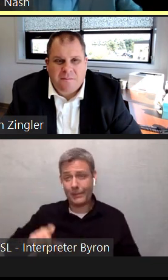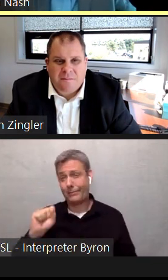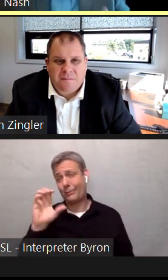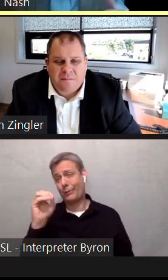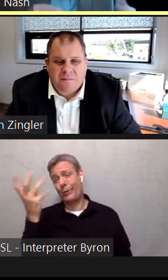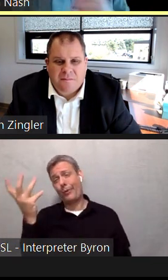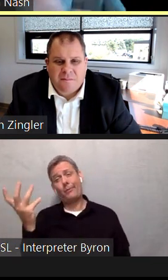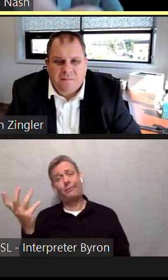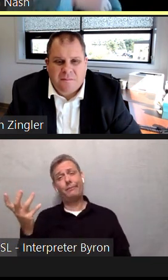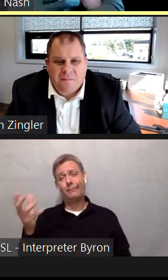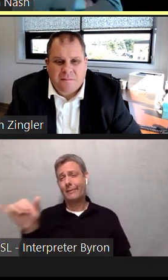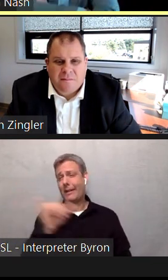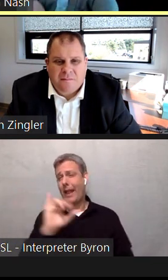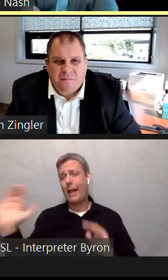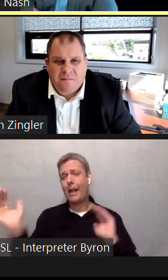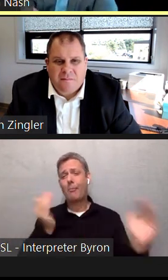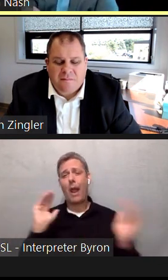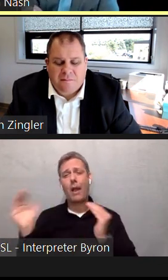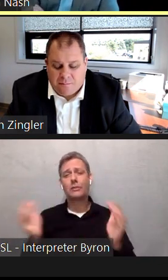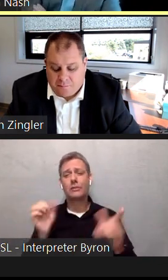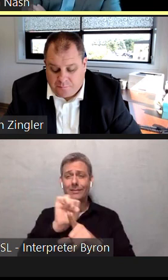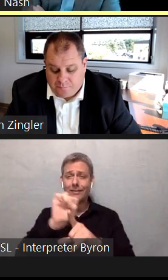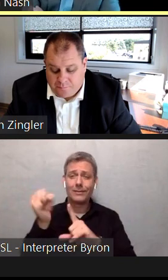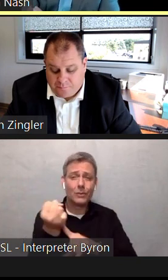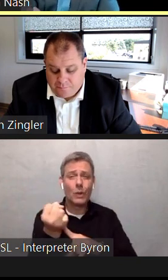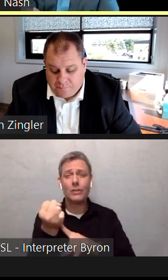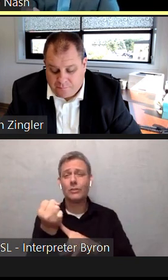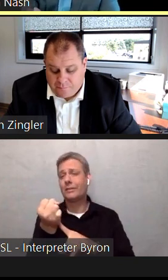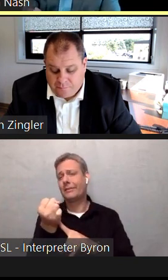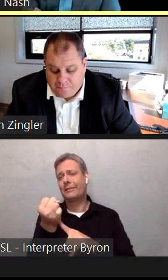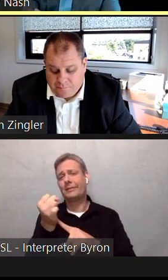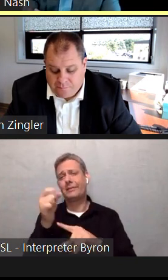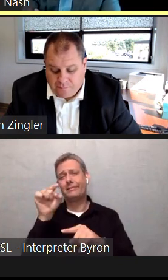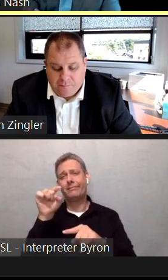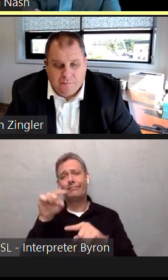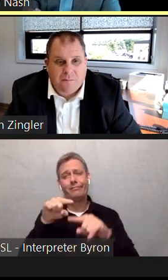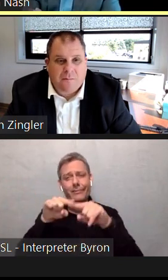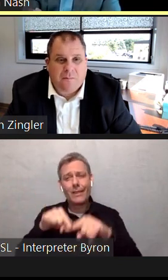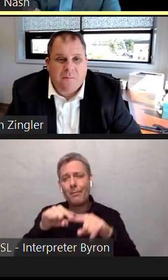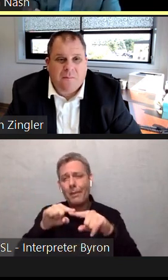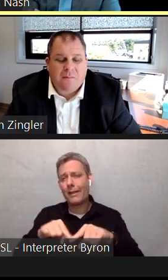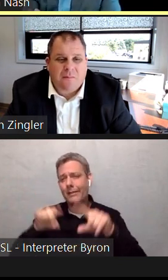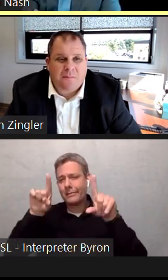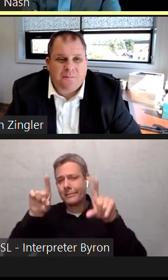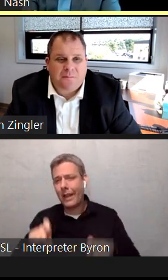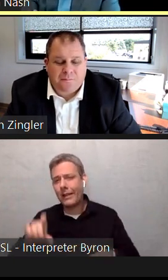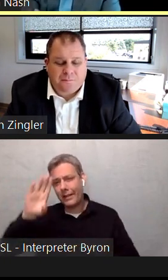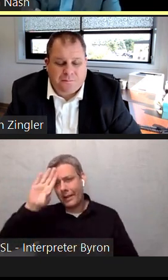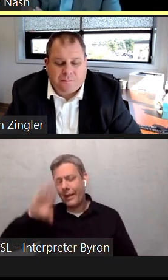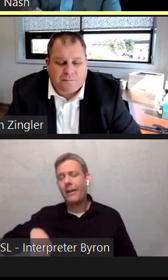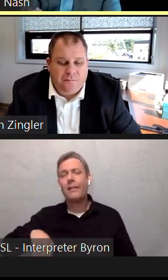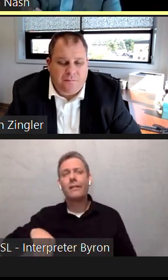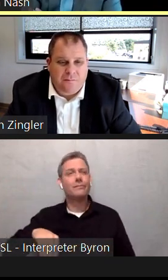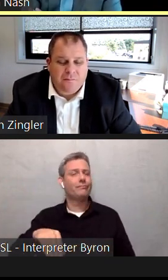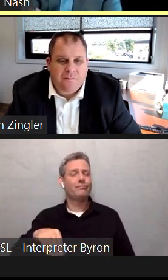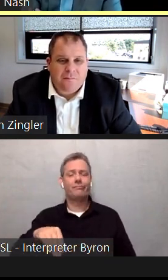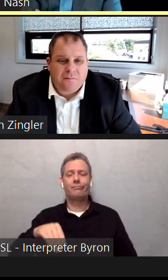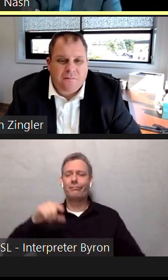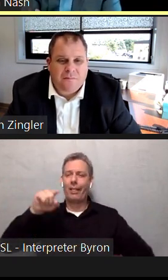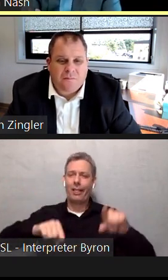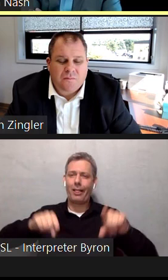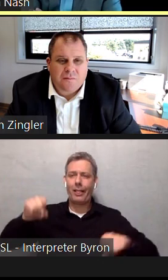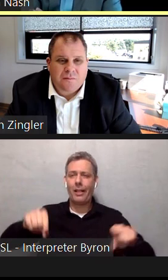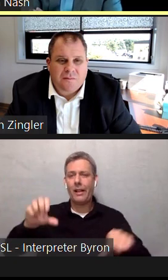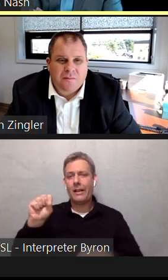of a comparison of what the circumstances are based on, testing status versus the rest of your